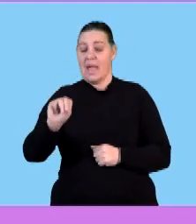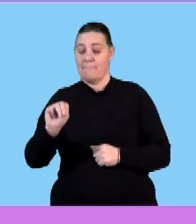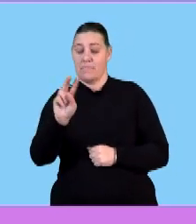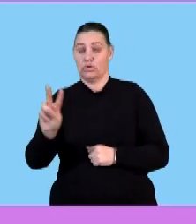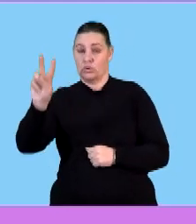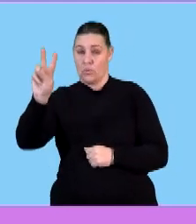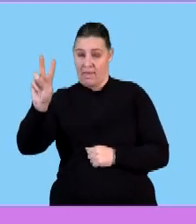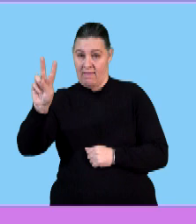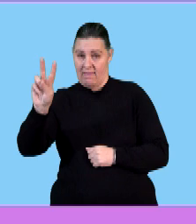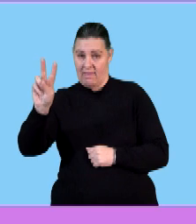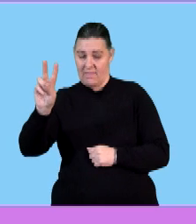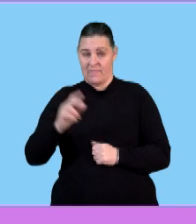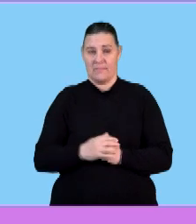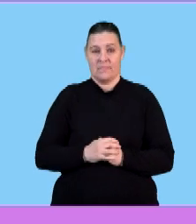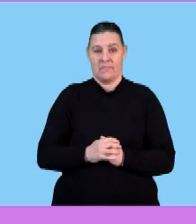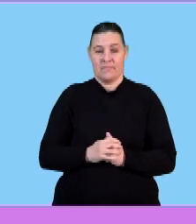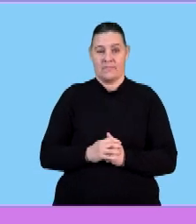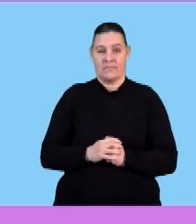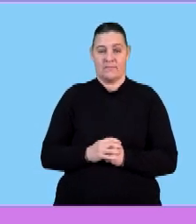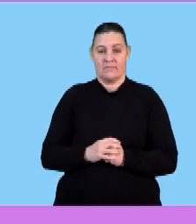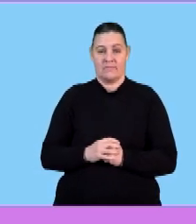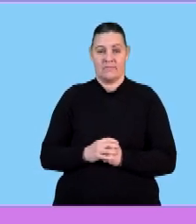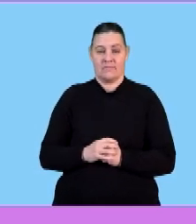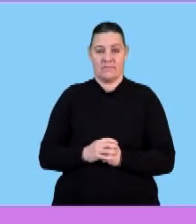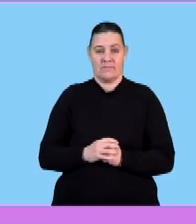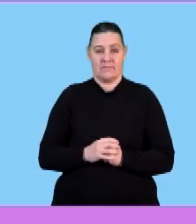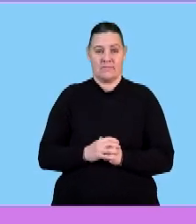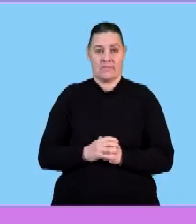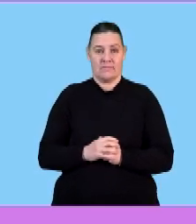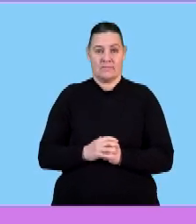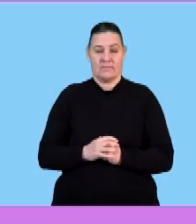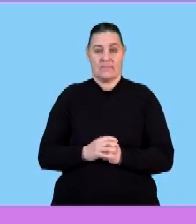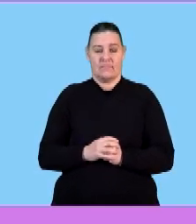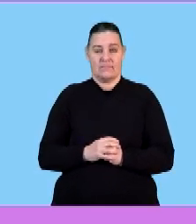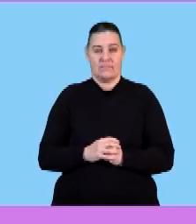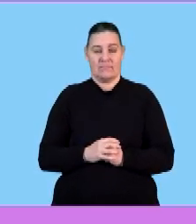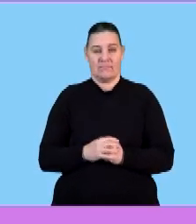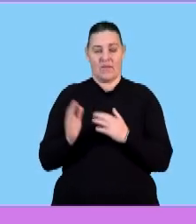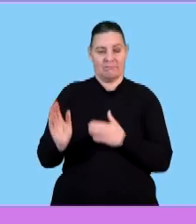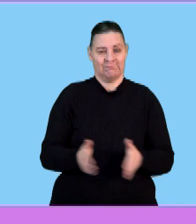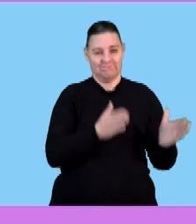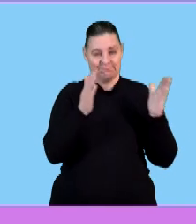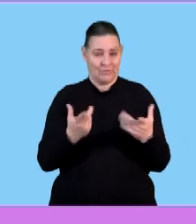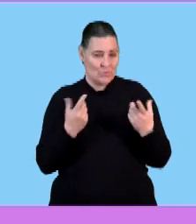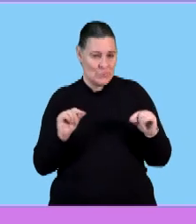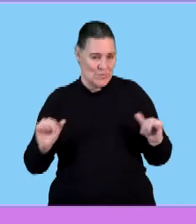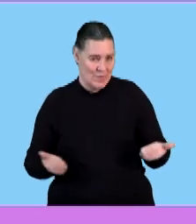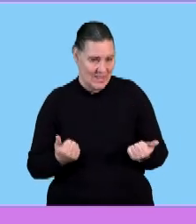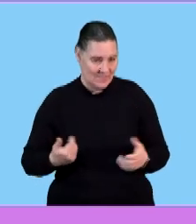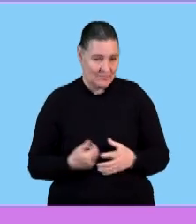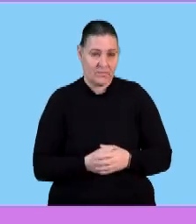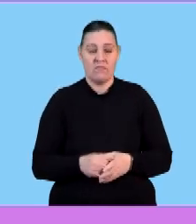225 meters squared. Nice work. All right, moving along, we're doing